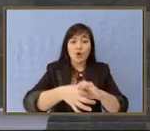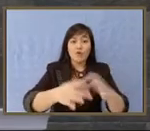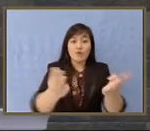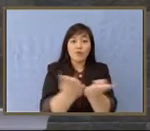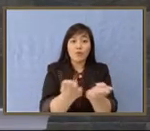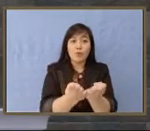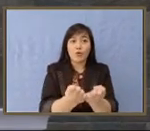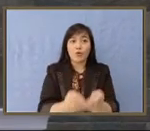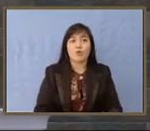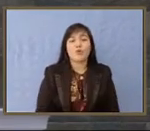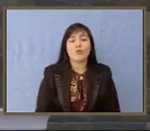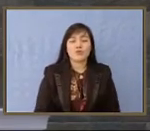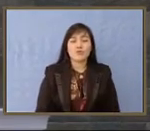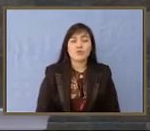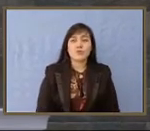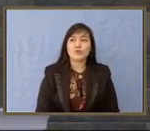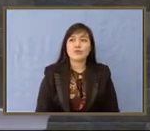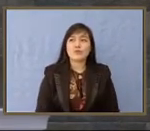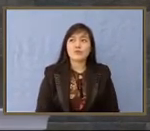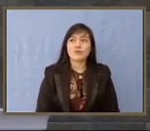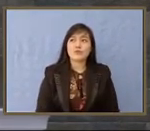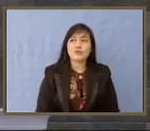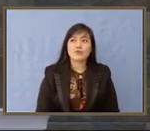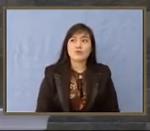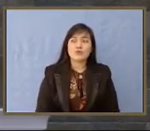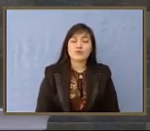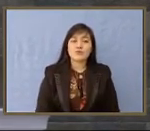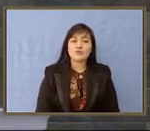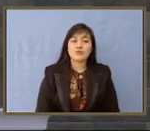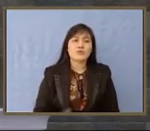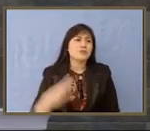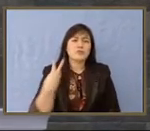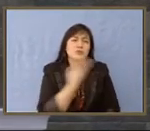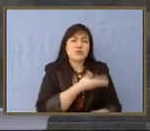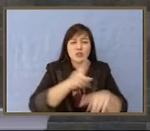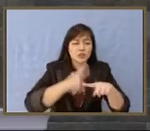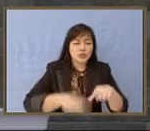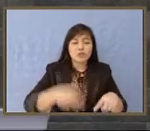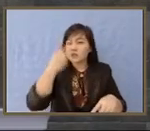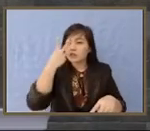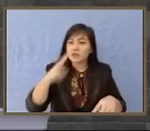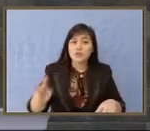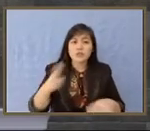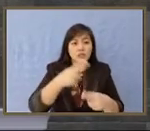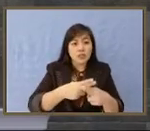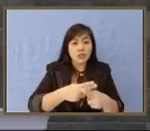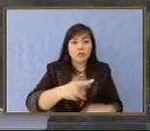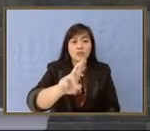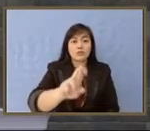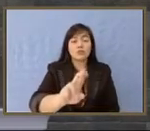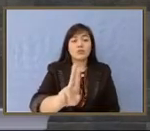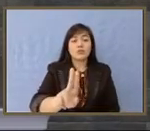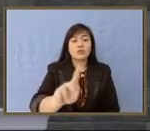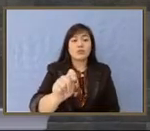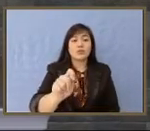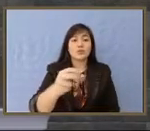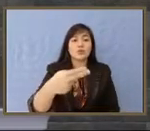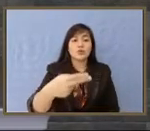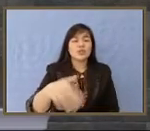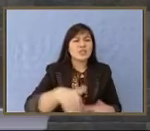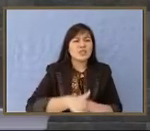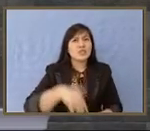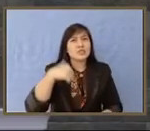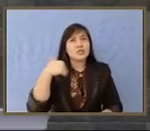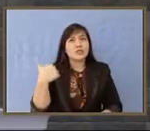ni Ruth sa ibang Old Testament books, maliban lang sa Matthew chapter 1, verse number